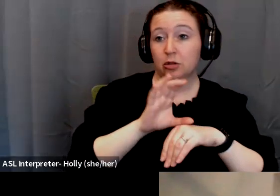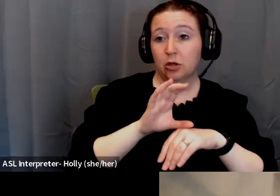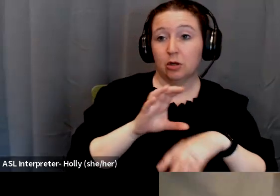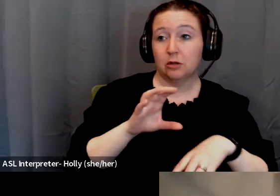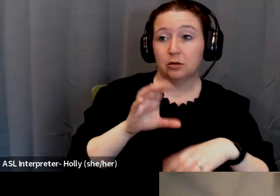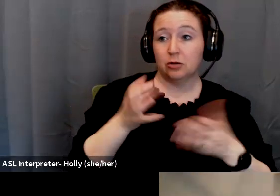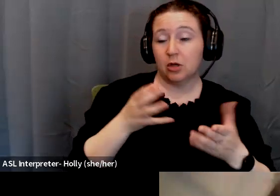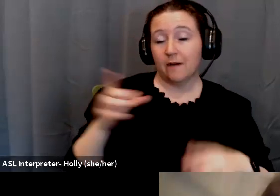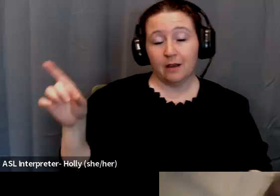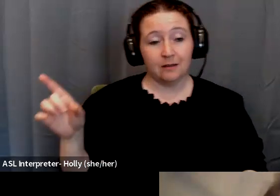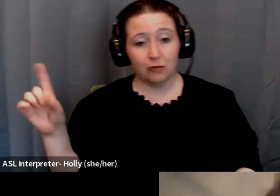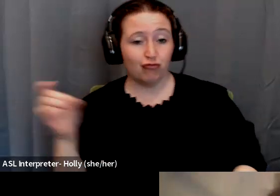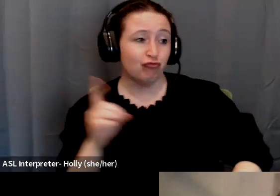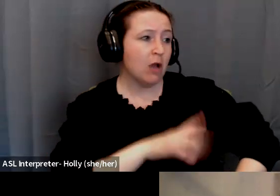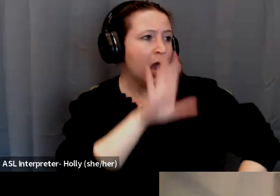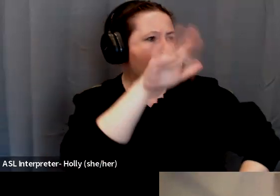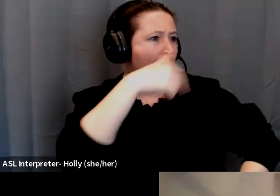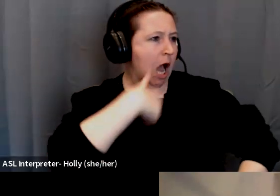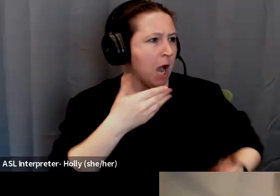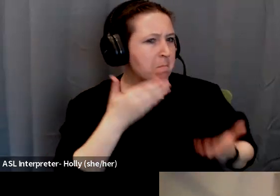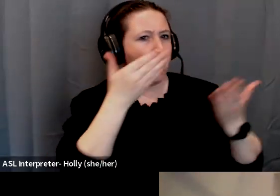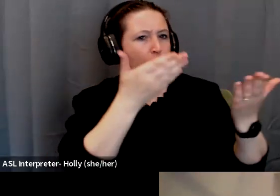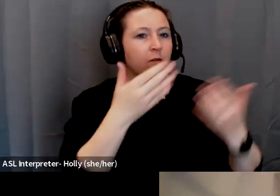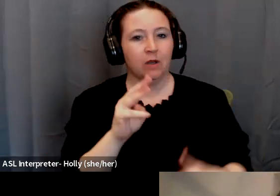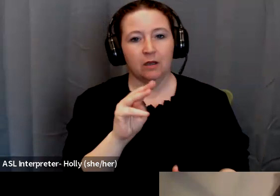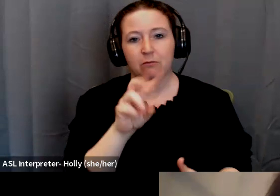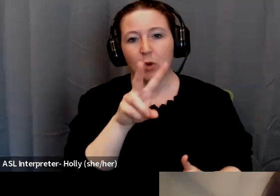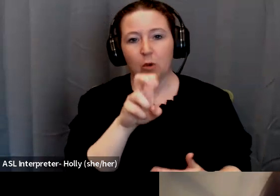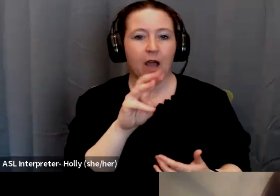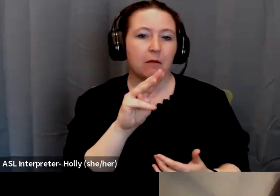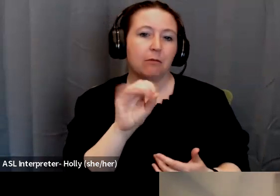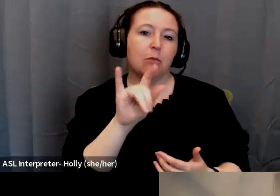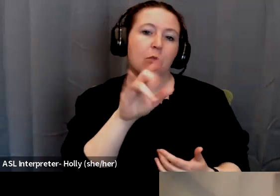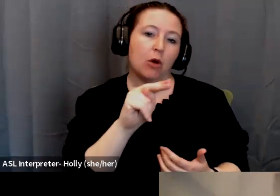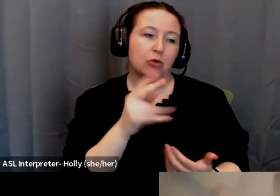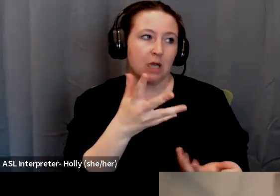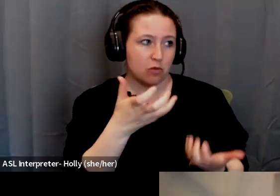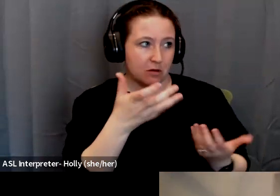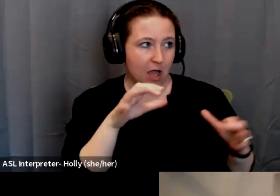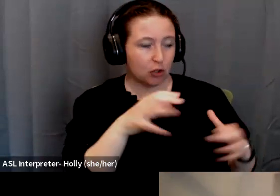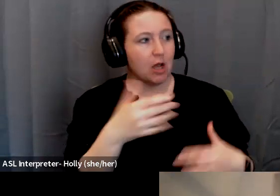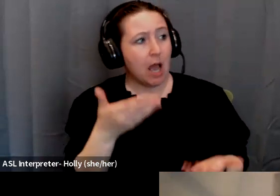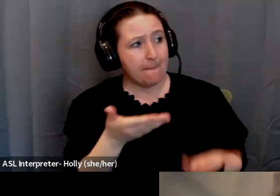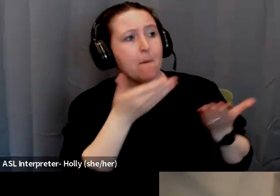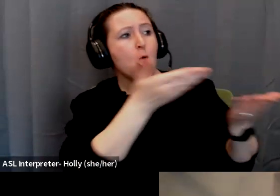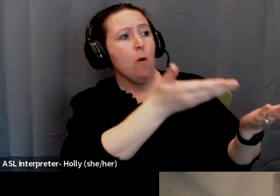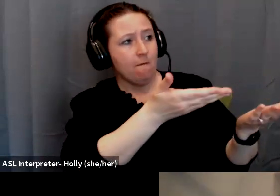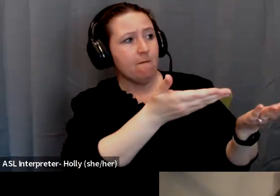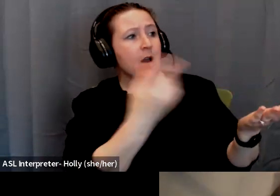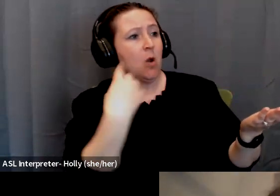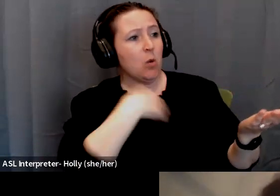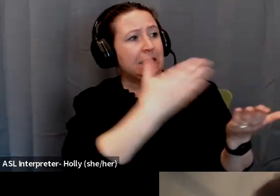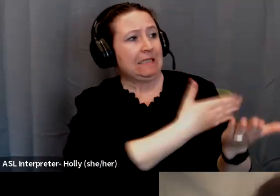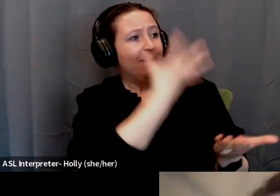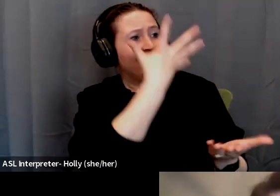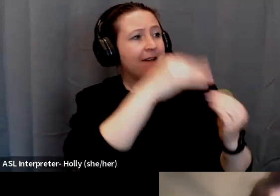I move, which is how we say, I make a motion, I want you to take this action. I move that we sing 5 more